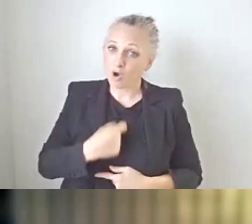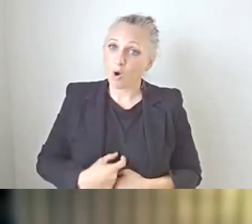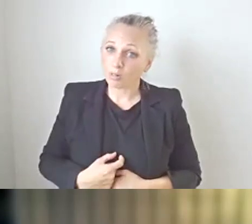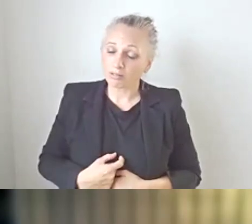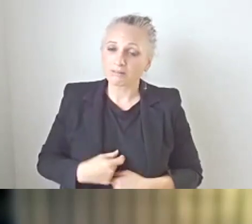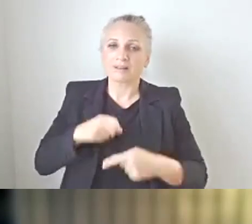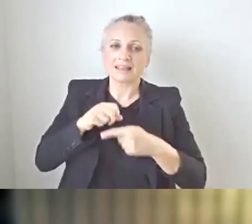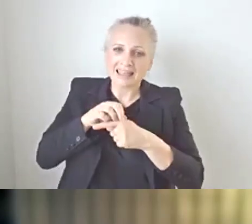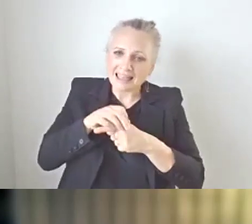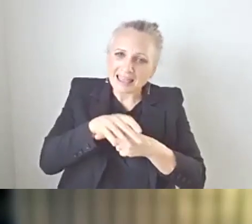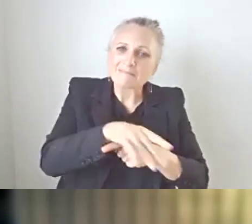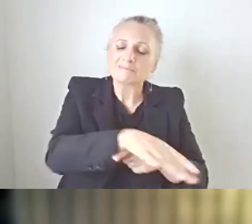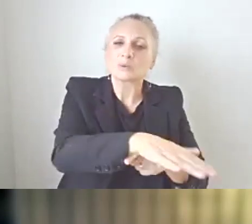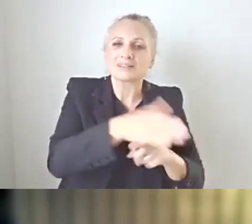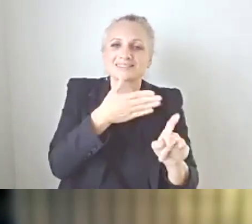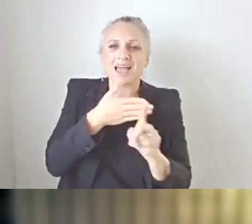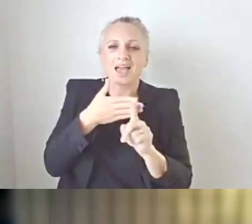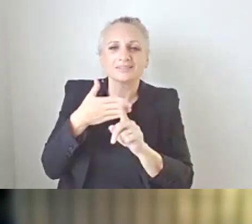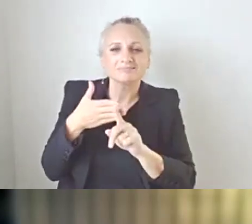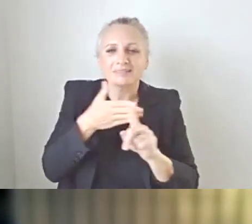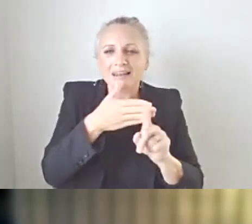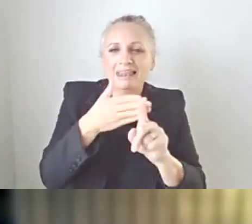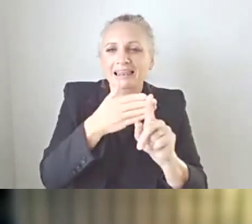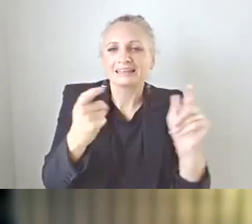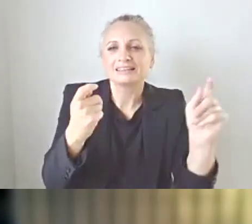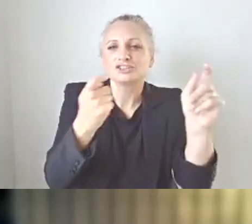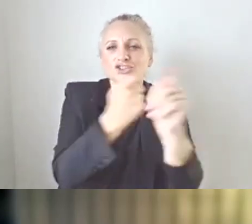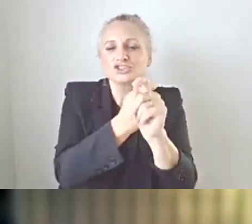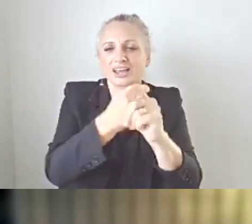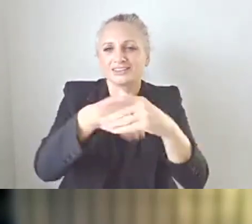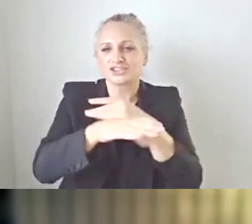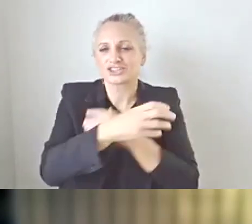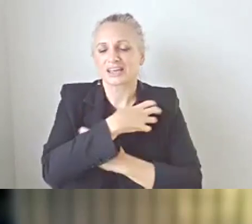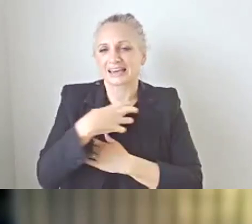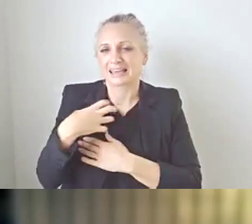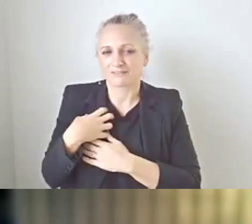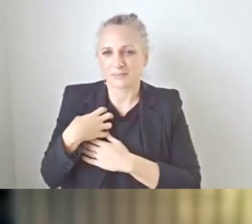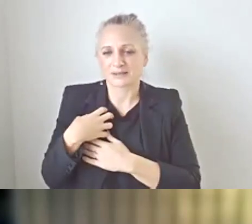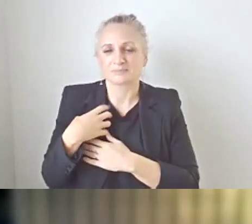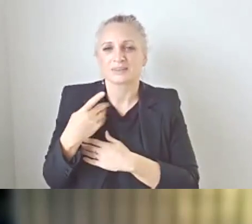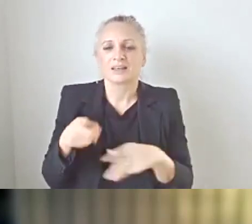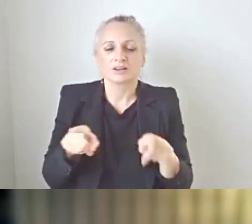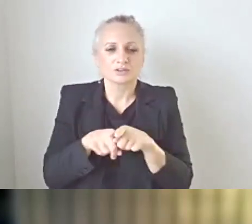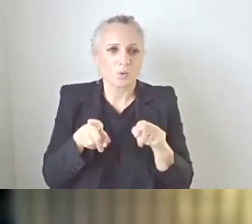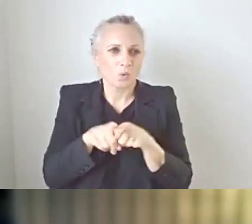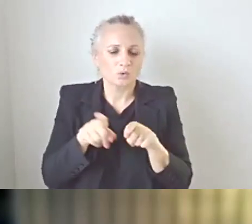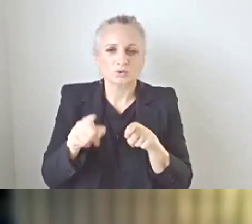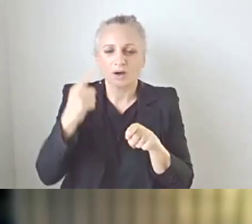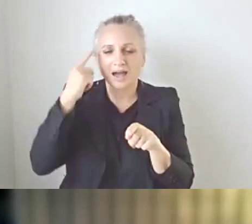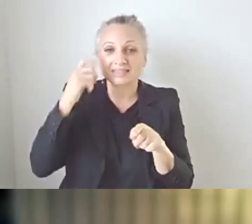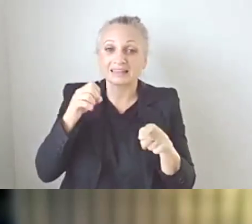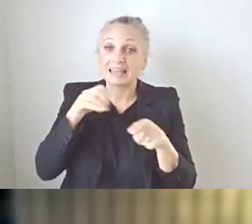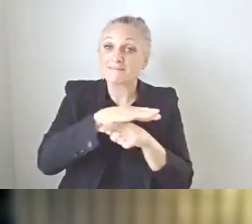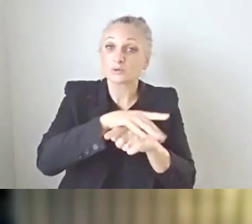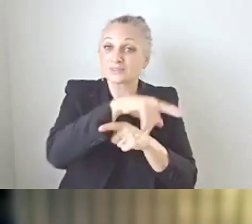sort of leading change across government. And so actually, influencing others is a